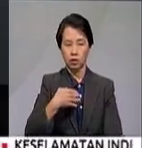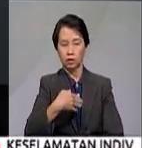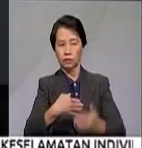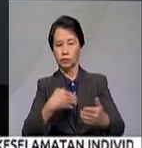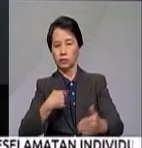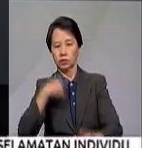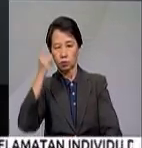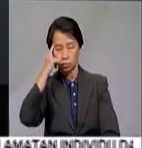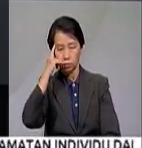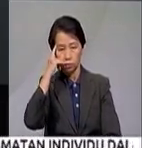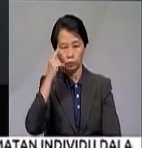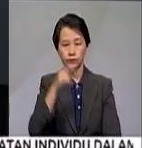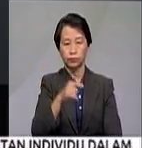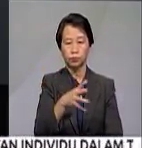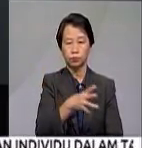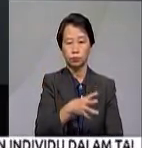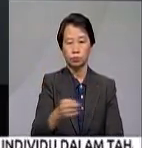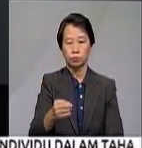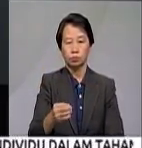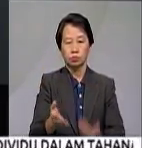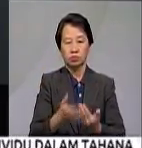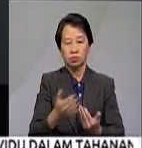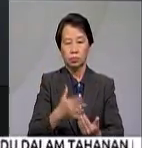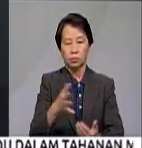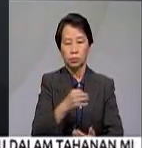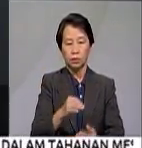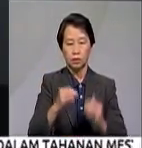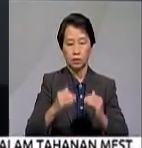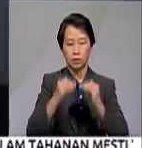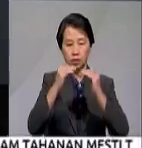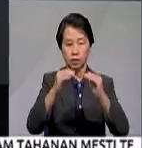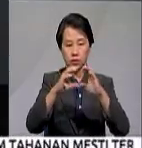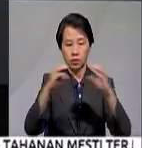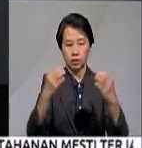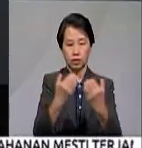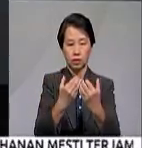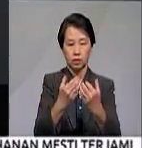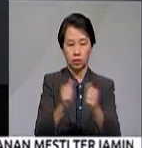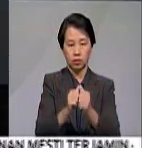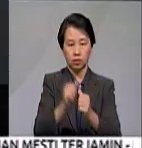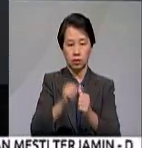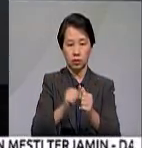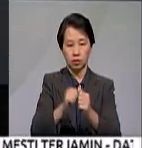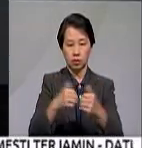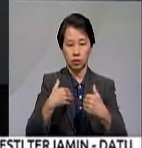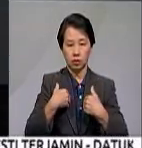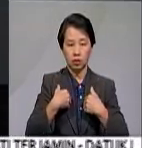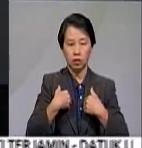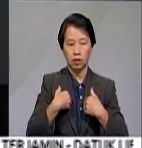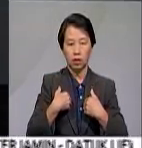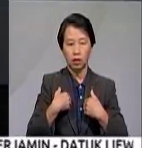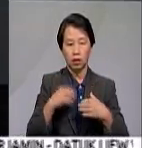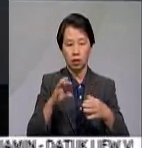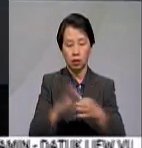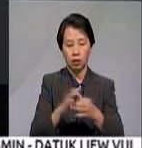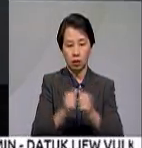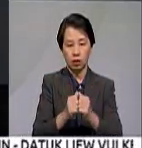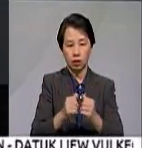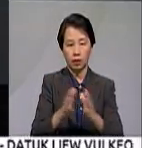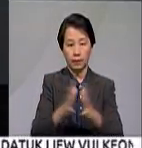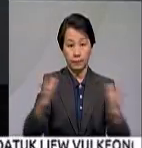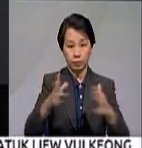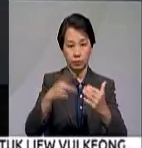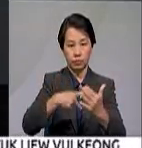in Southeast Asia, and a great club with big ambitions and with a big